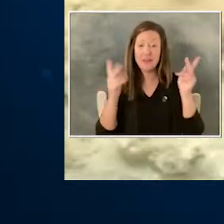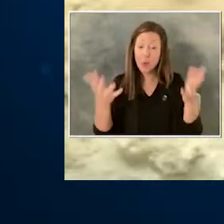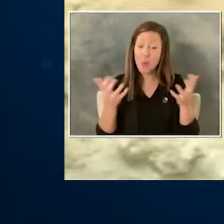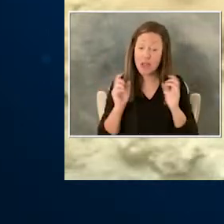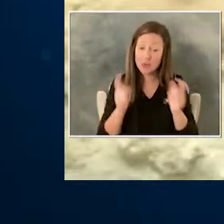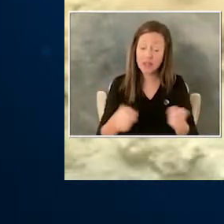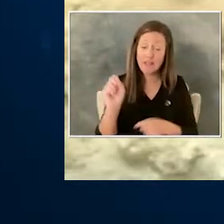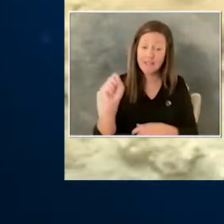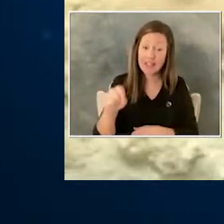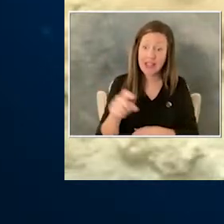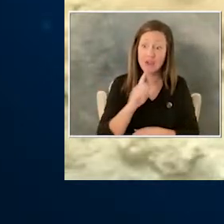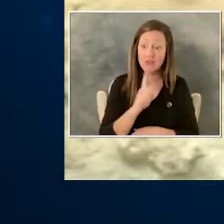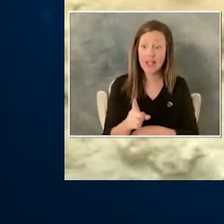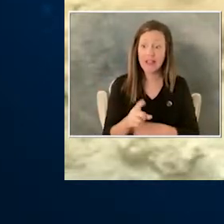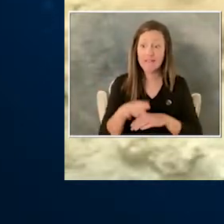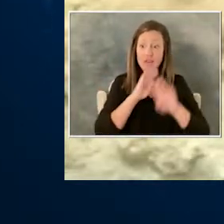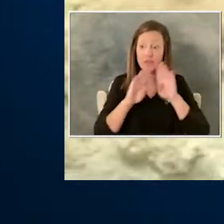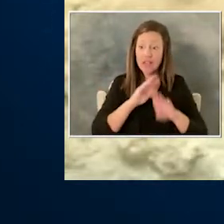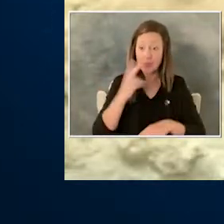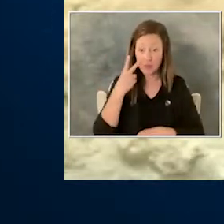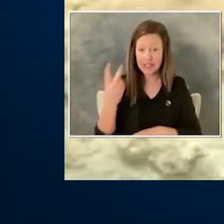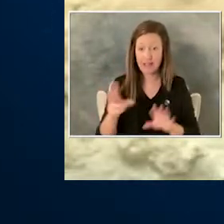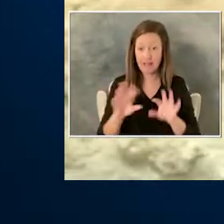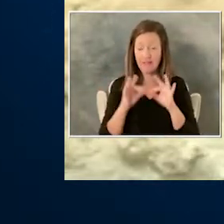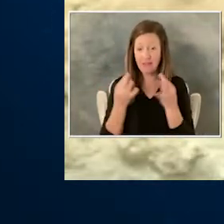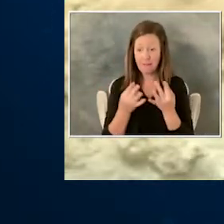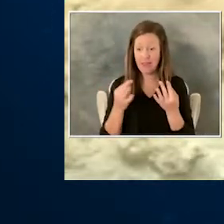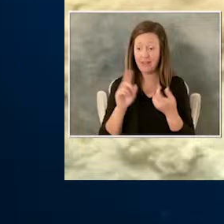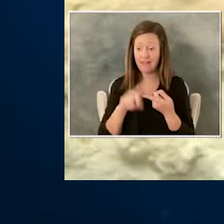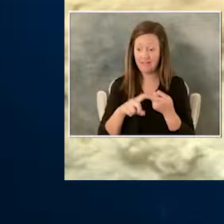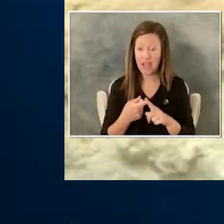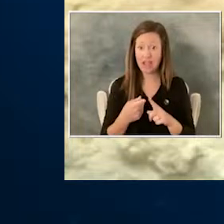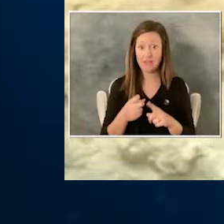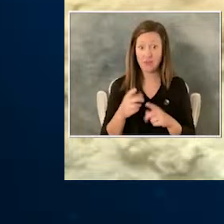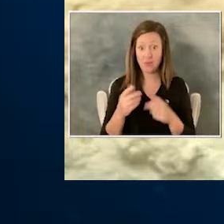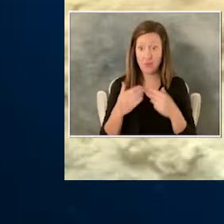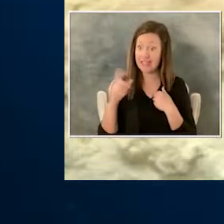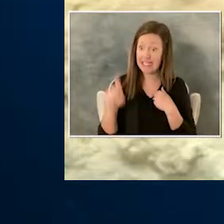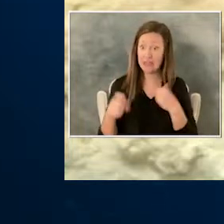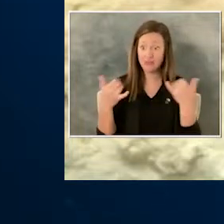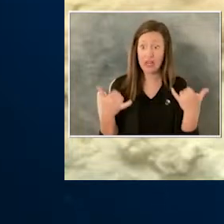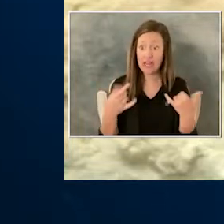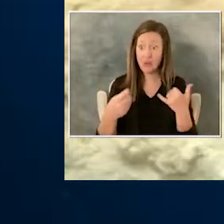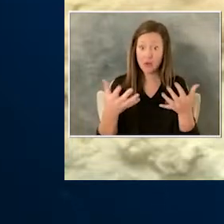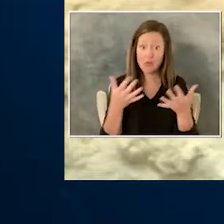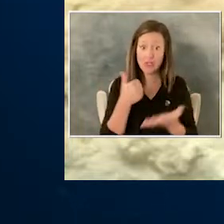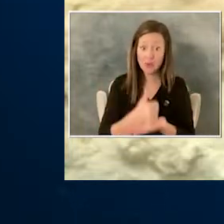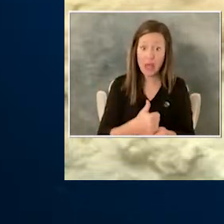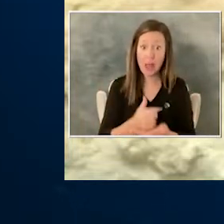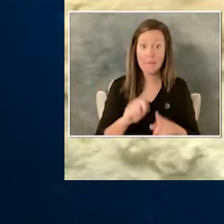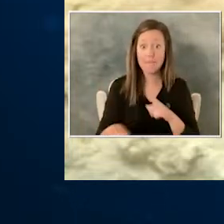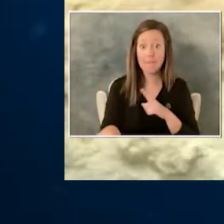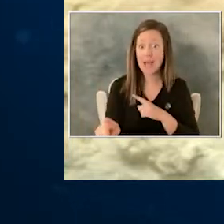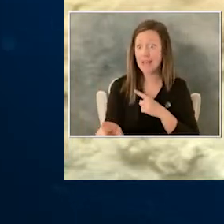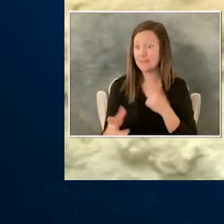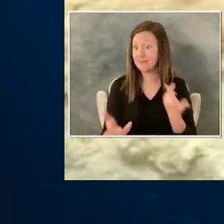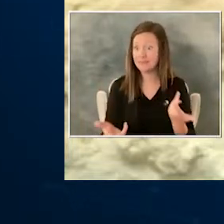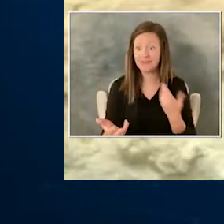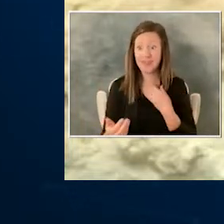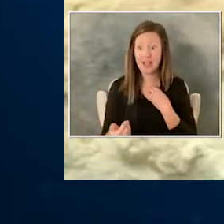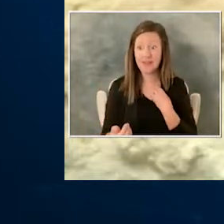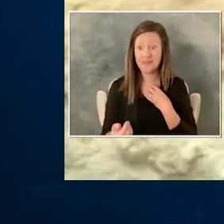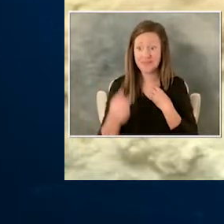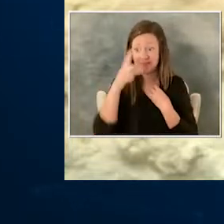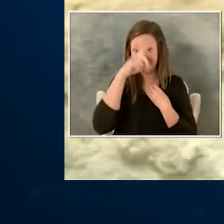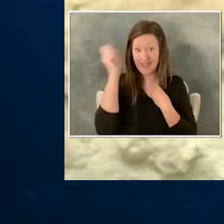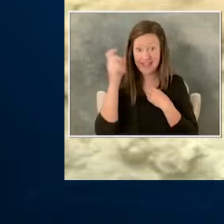that's so frustrating to see a loved one who has a need right now, and you want to help, and because of